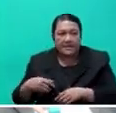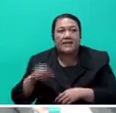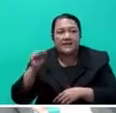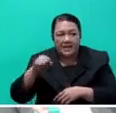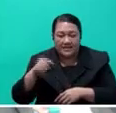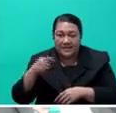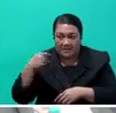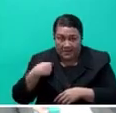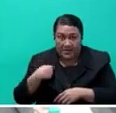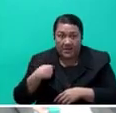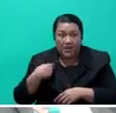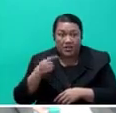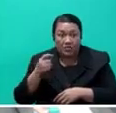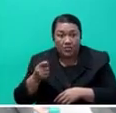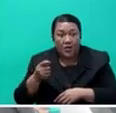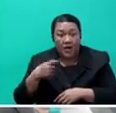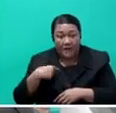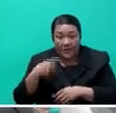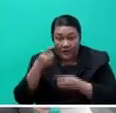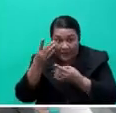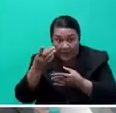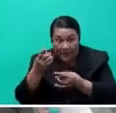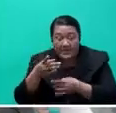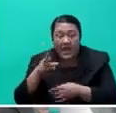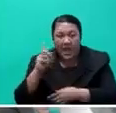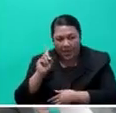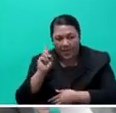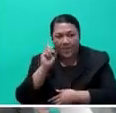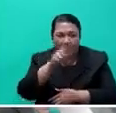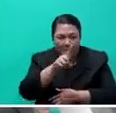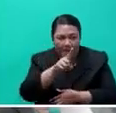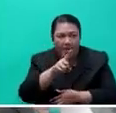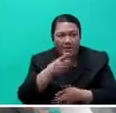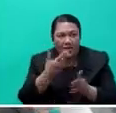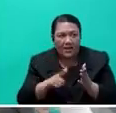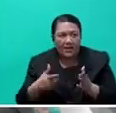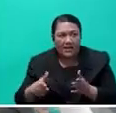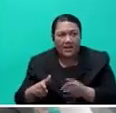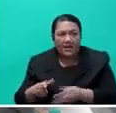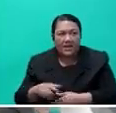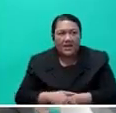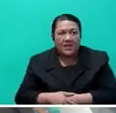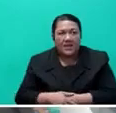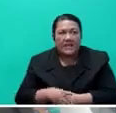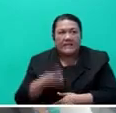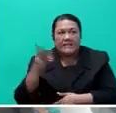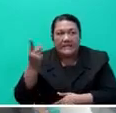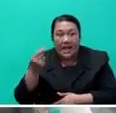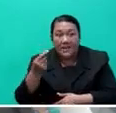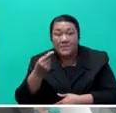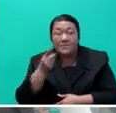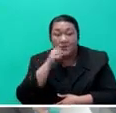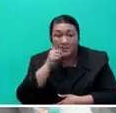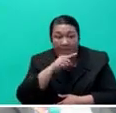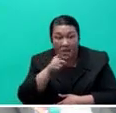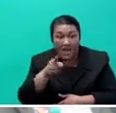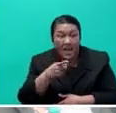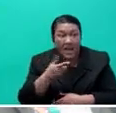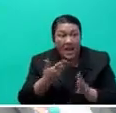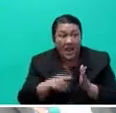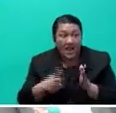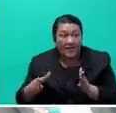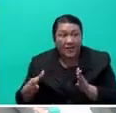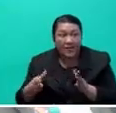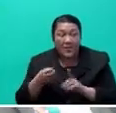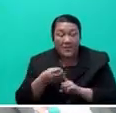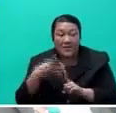months. Okay. But let me correct something. There has been a lot of misinformation on this issue. People in Levuka, by the previous